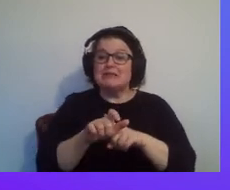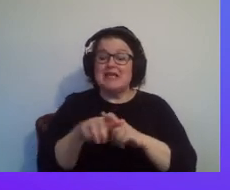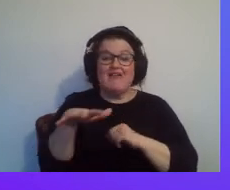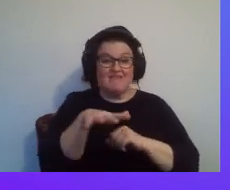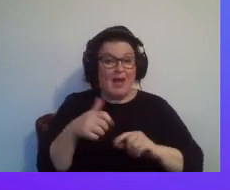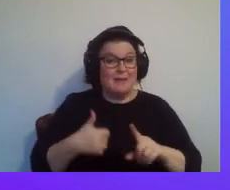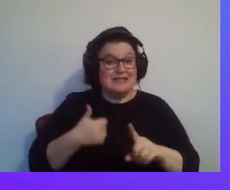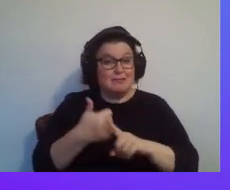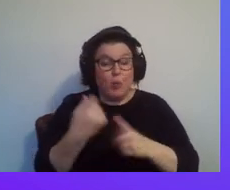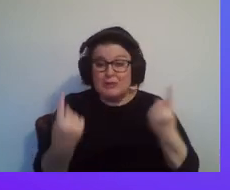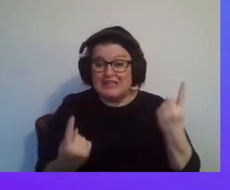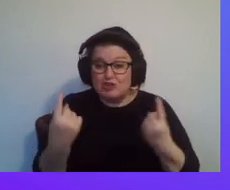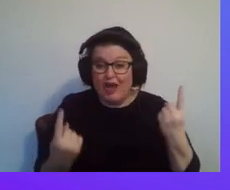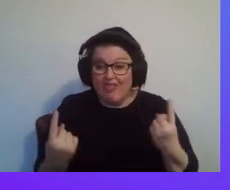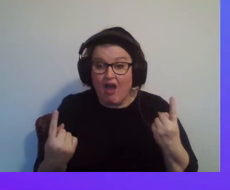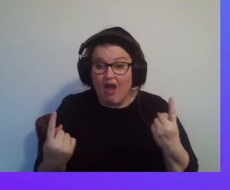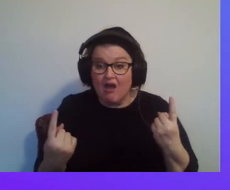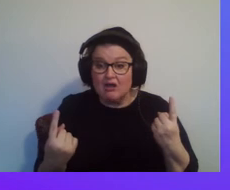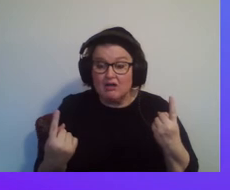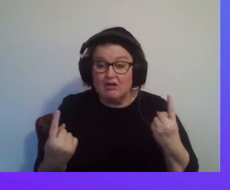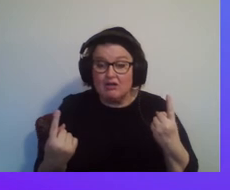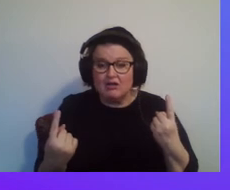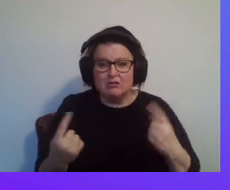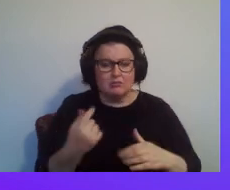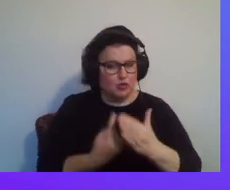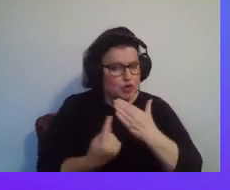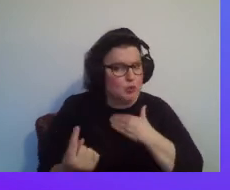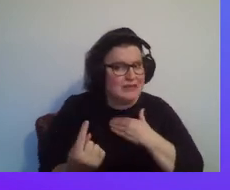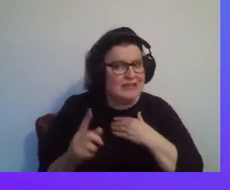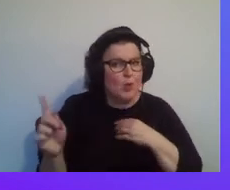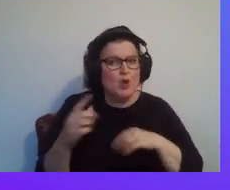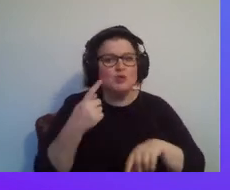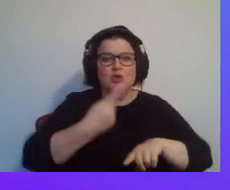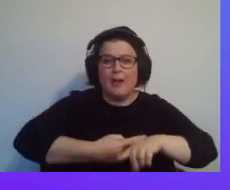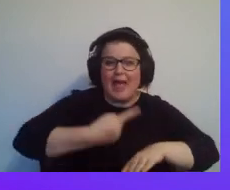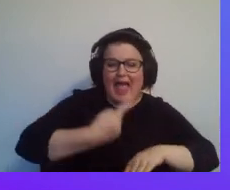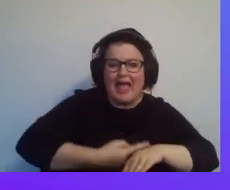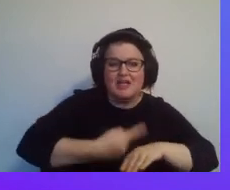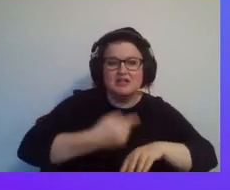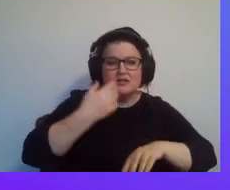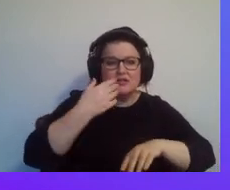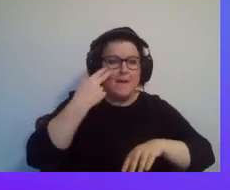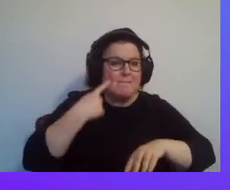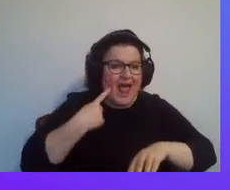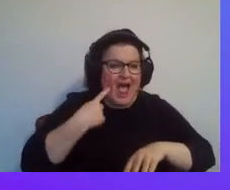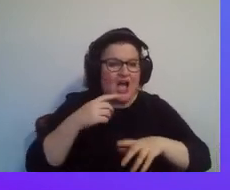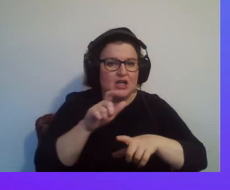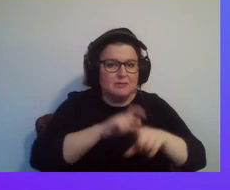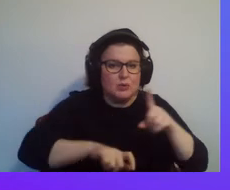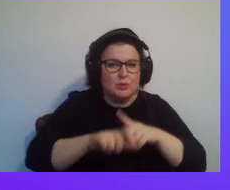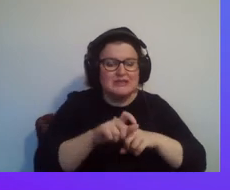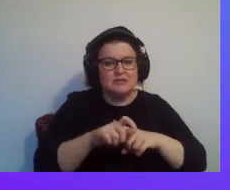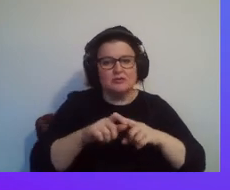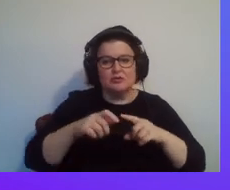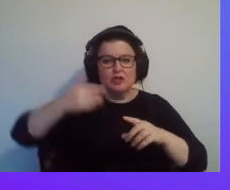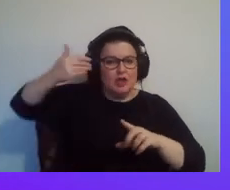communities, which are very, very unique to Black and Asian minority communities, that multi-generational